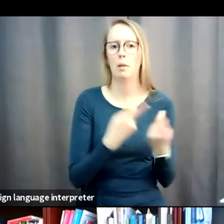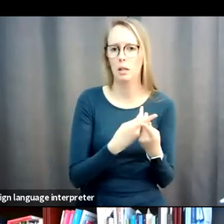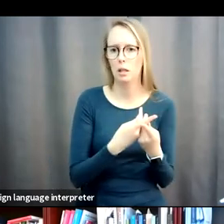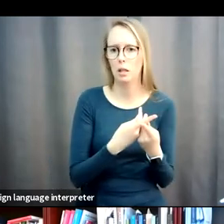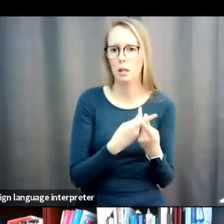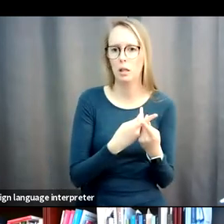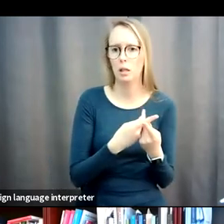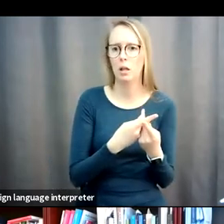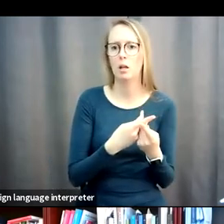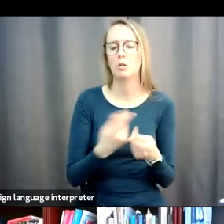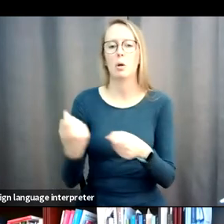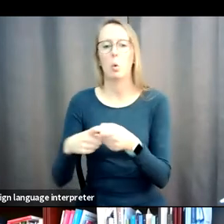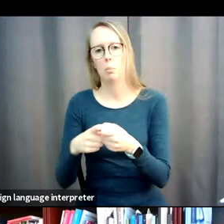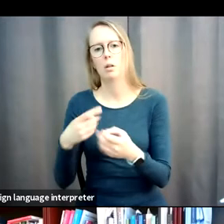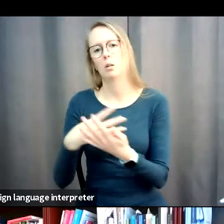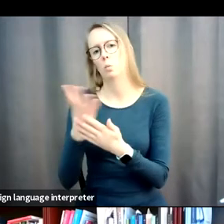Nordic countries.